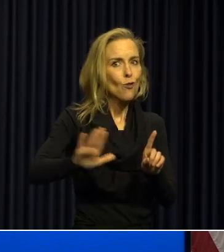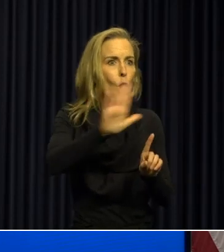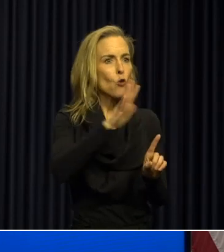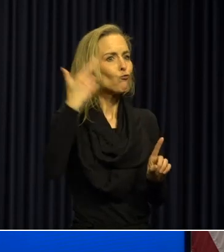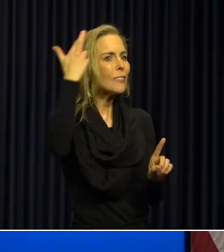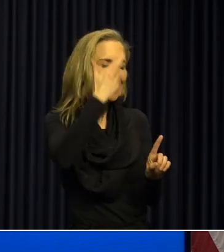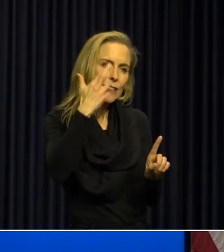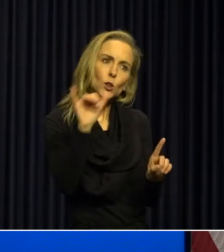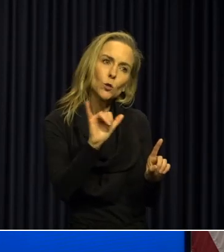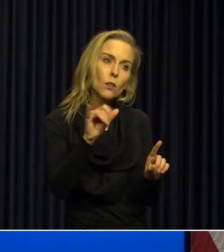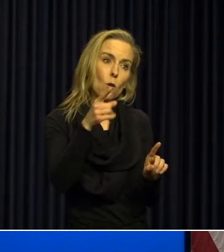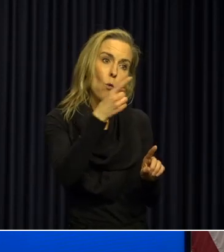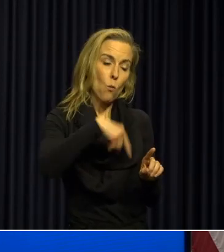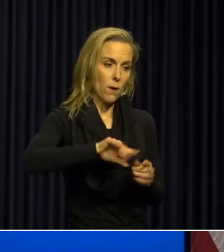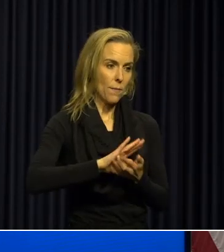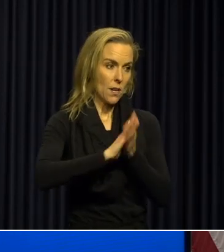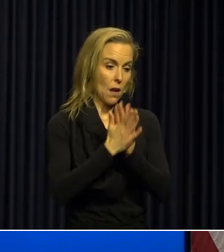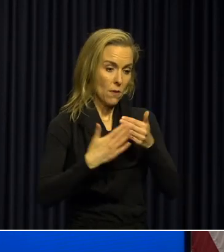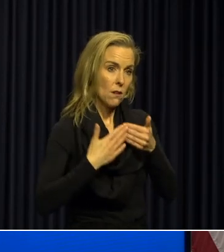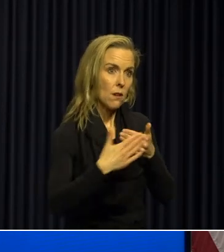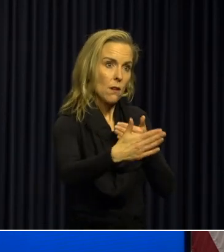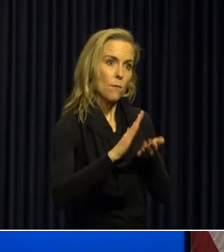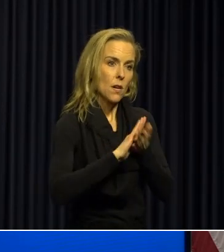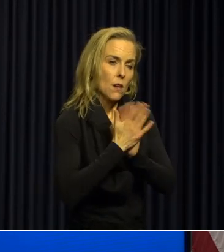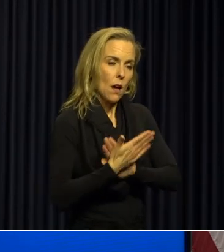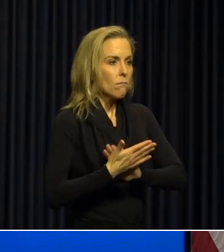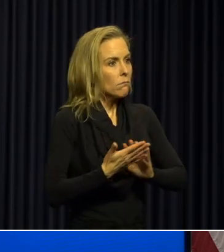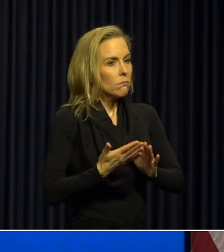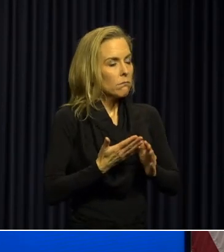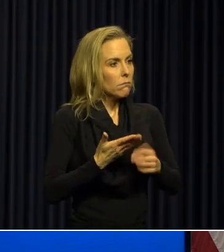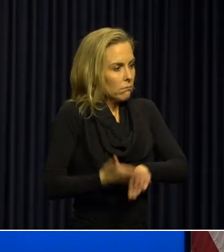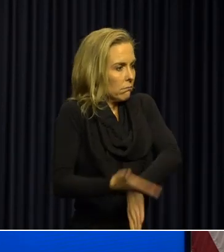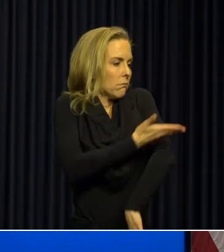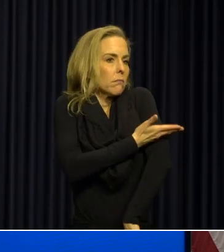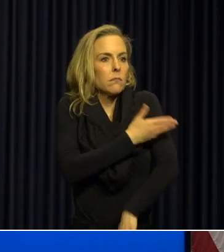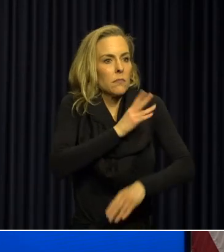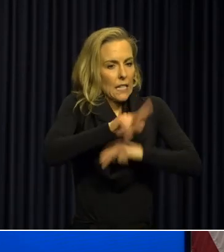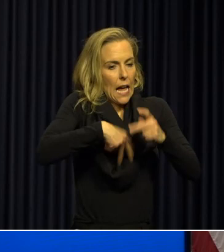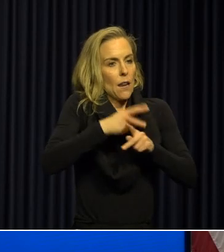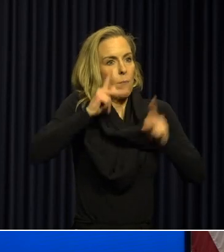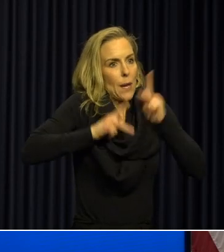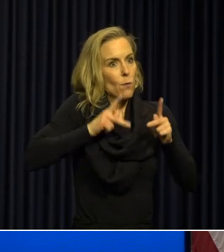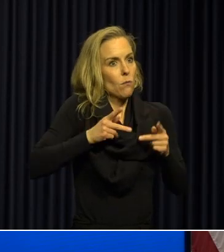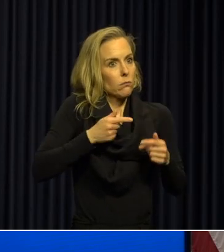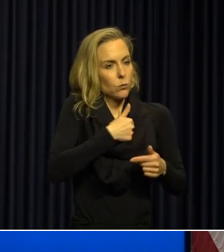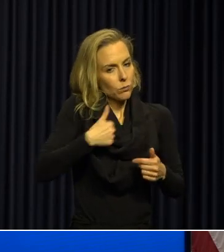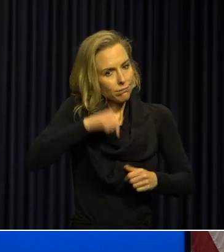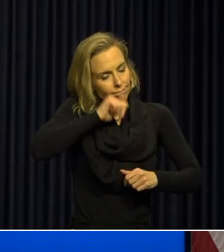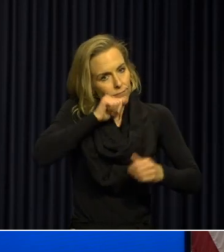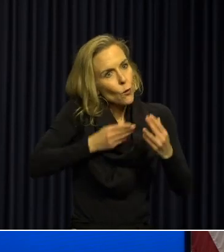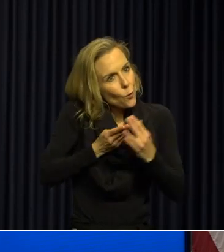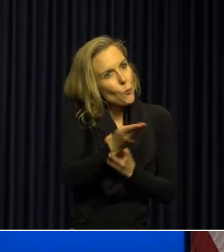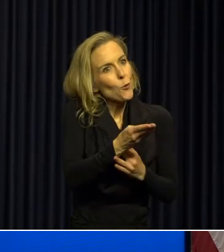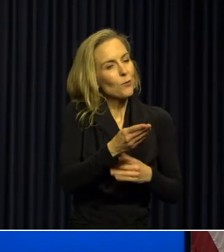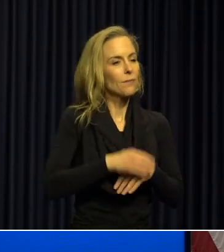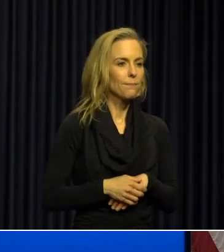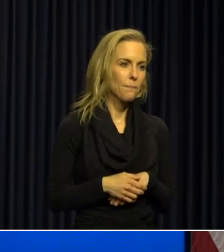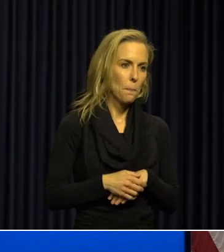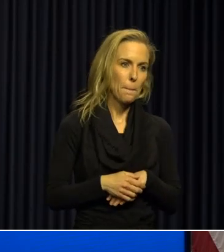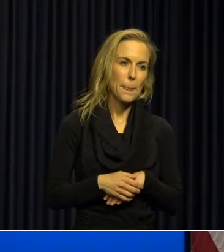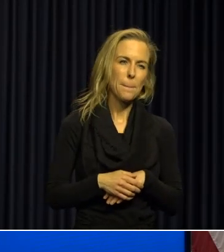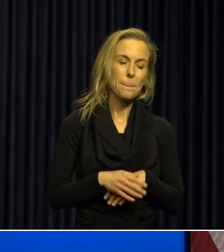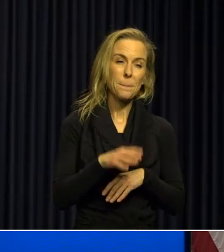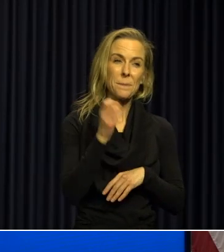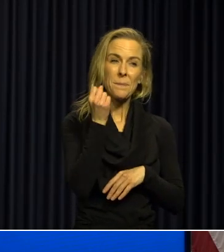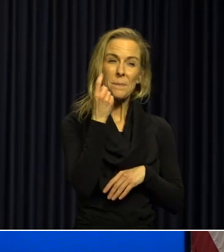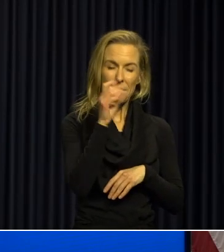as better people based on what we have had to go through. All right, so